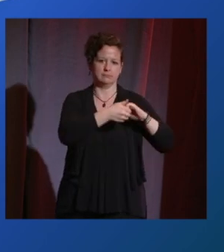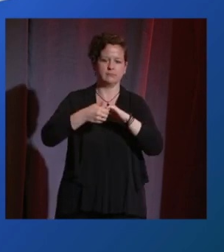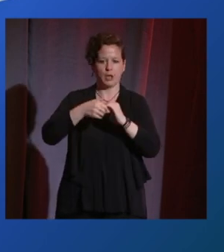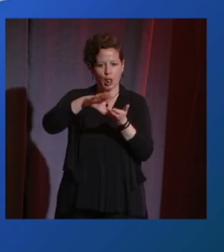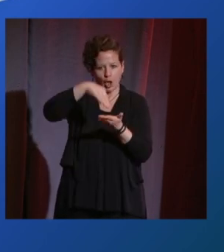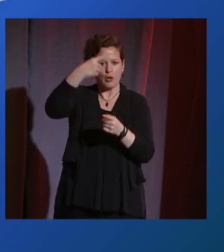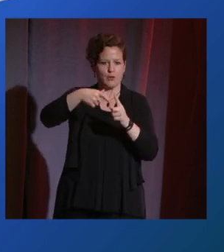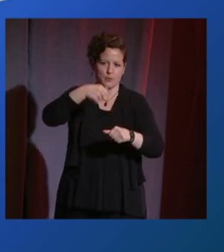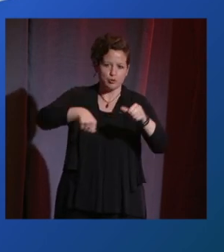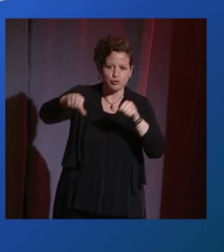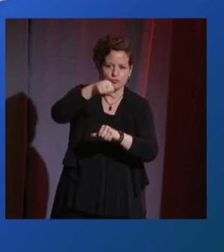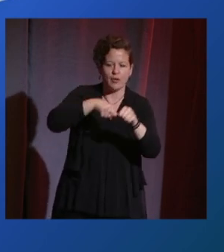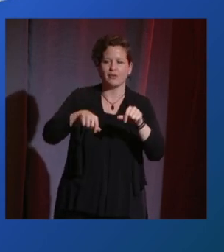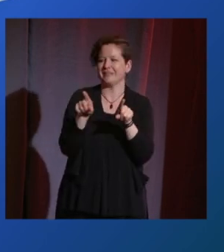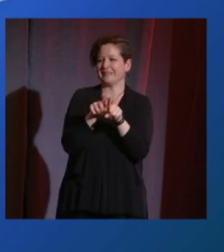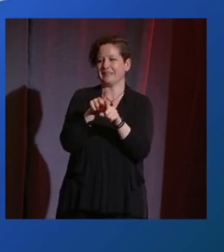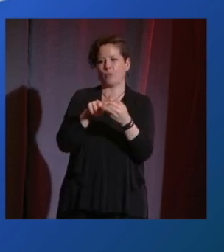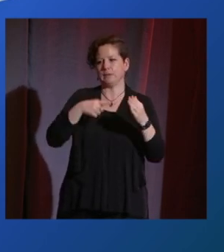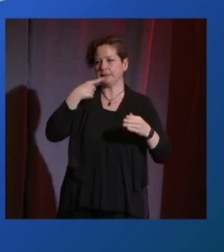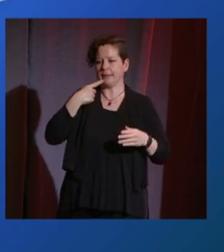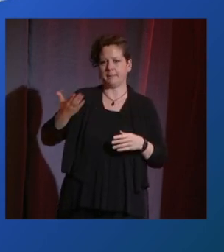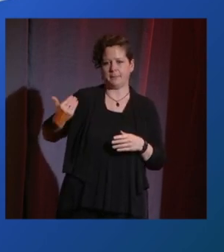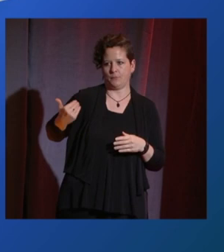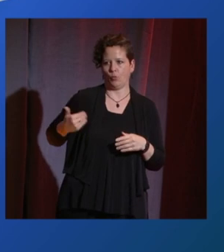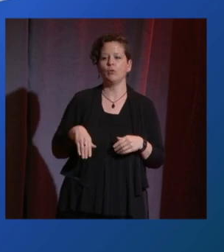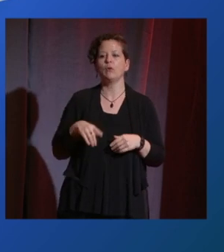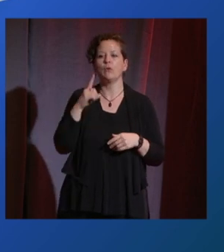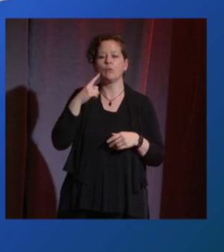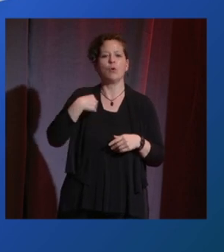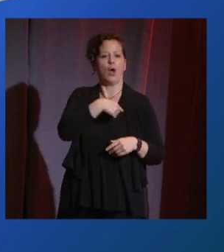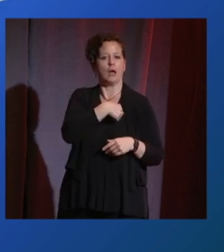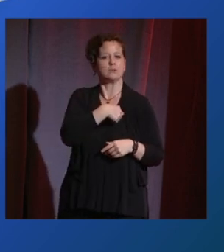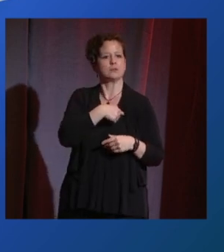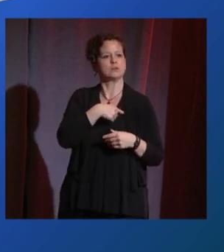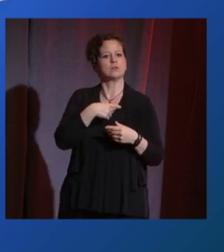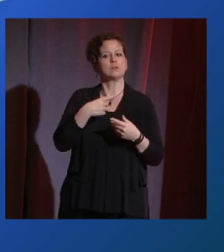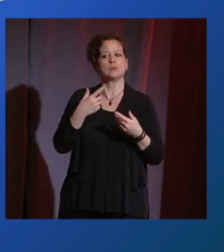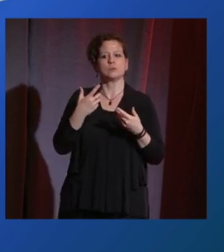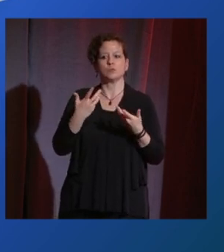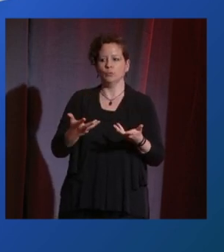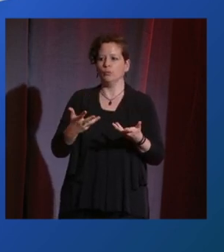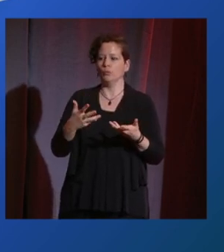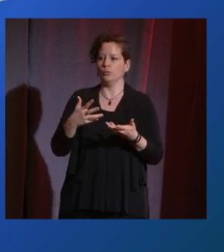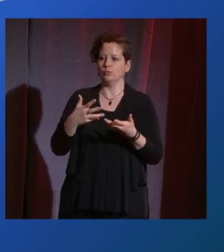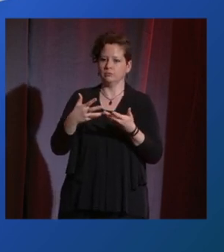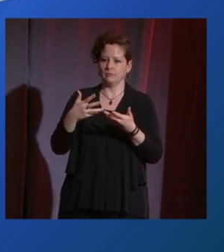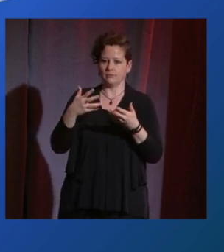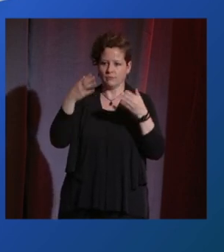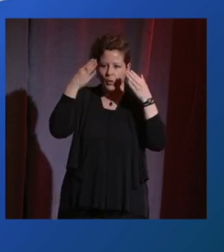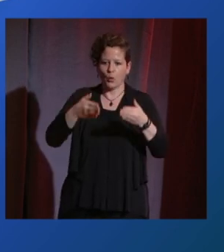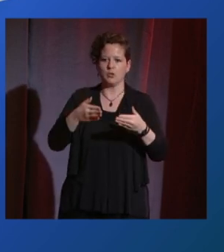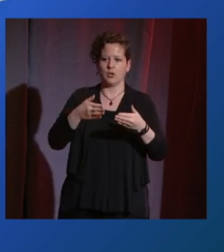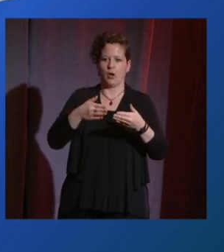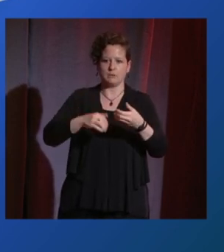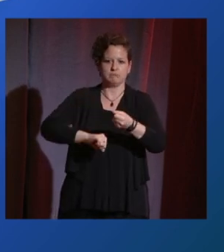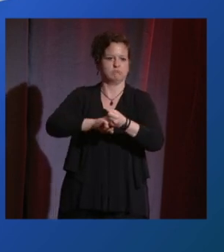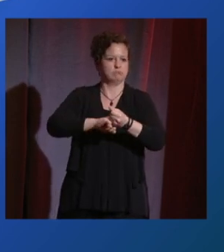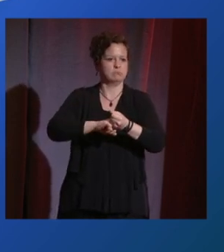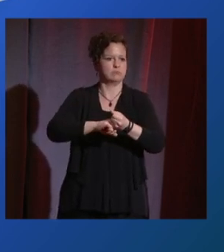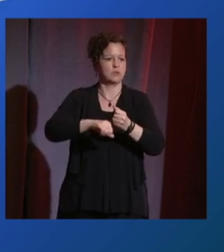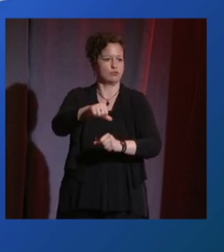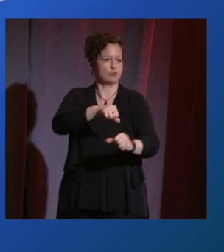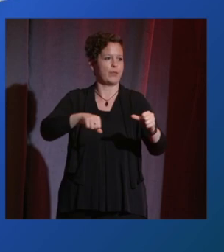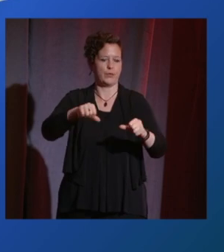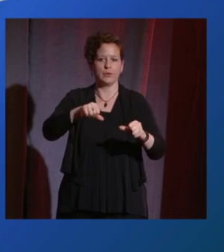questions as was said earlier and so that we can be uh in the spirit of that collaboration and Leadership for all the world to